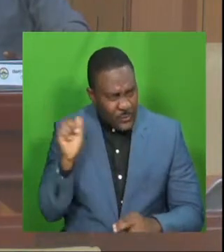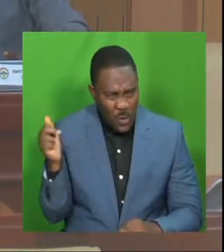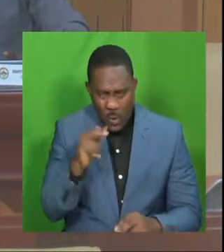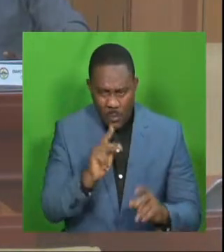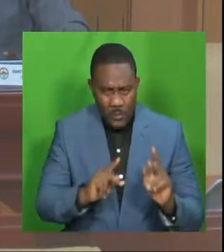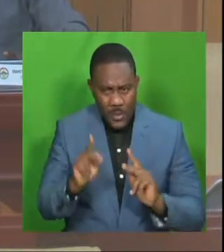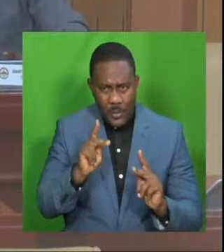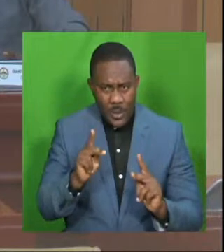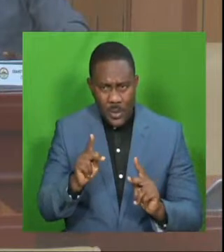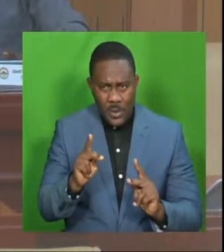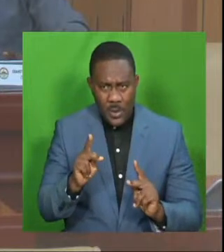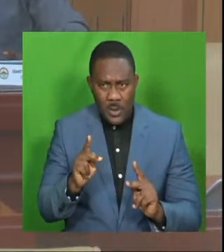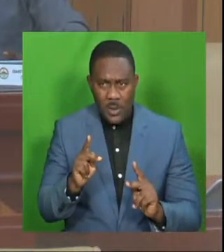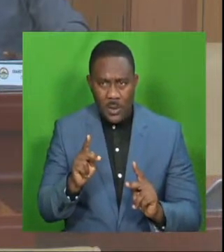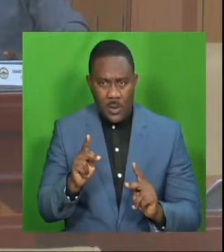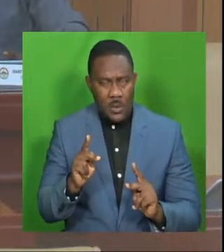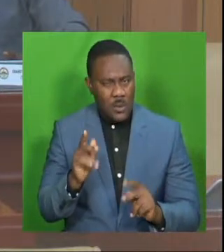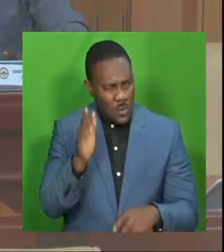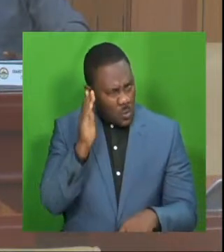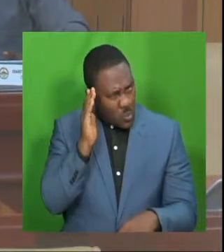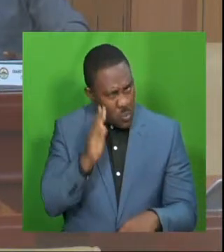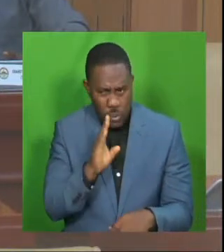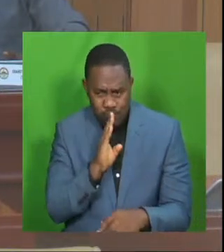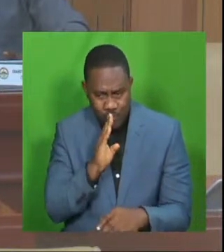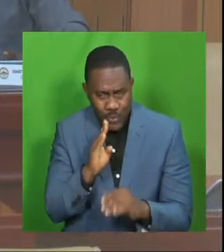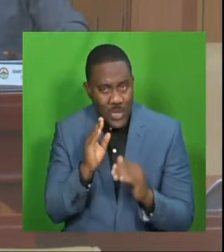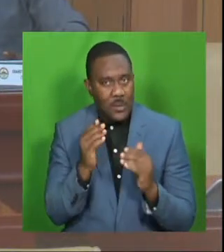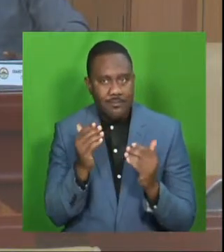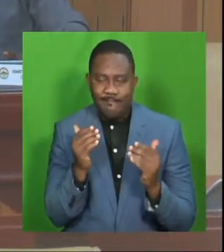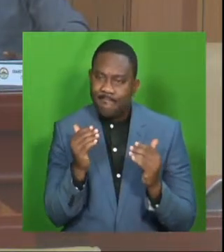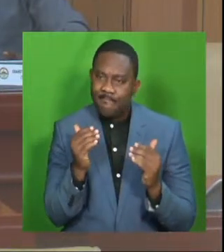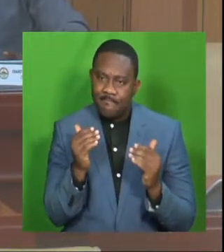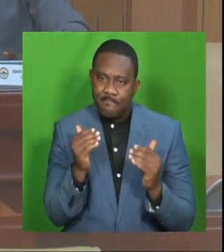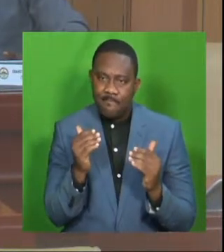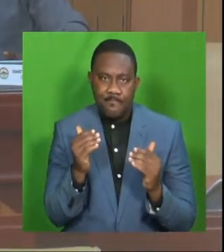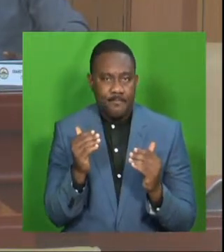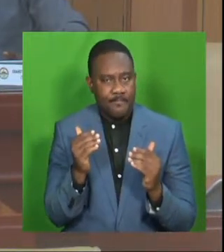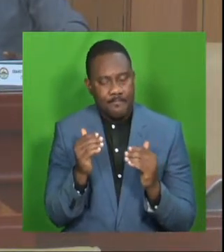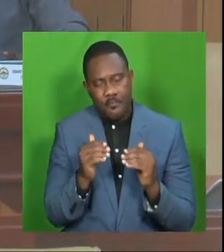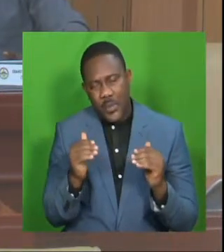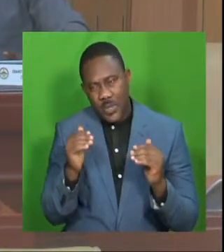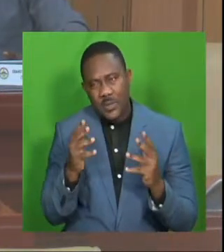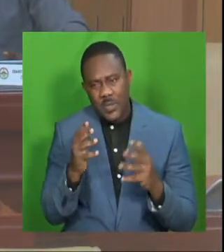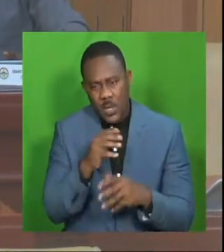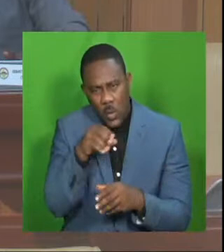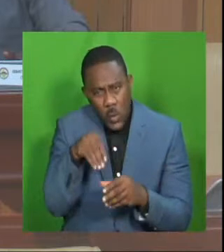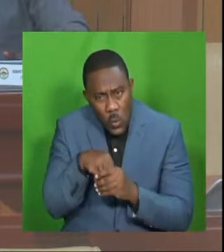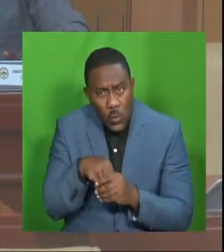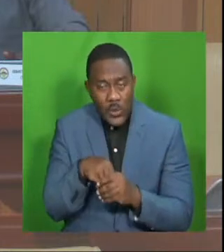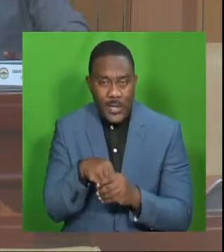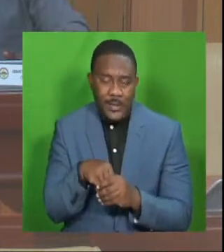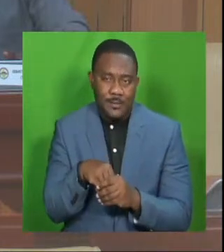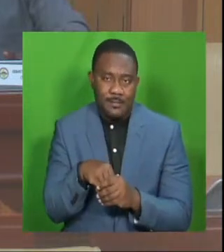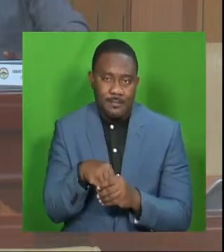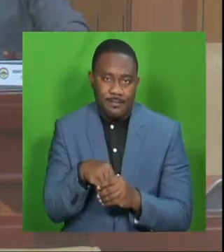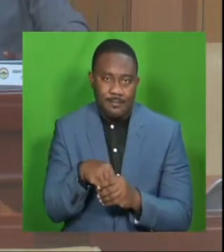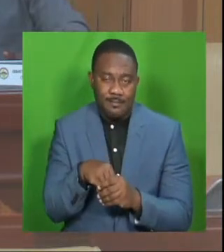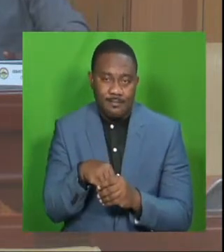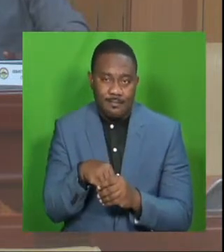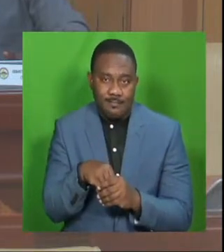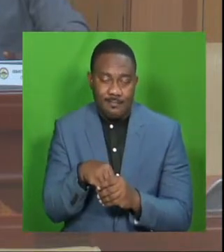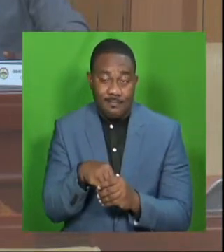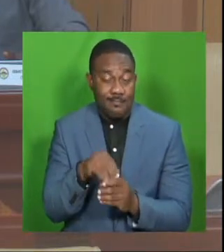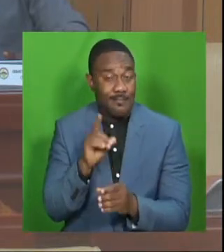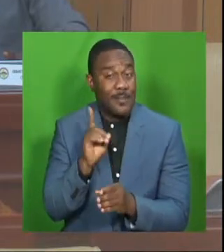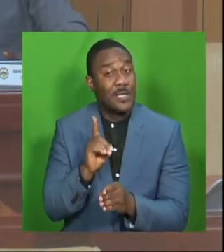be inviolable. The dignity of all persons, including persons living with disability. Very